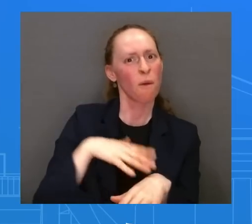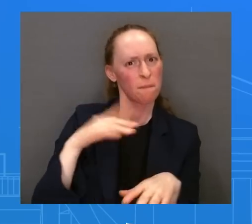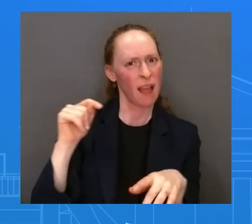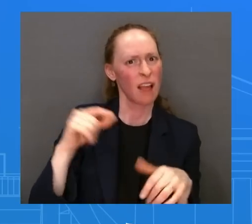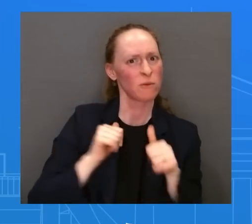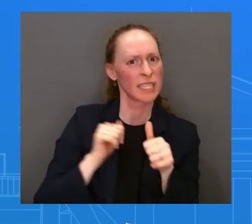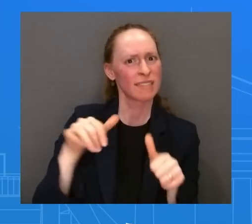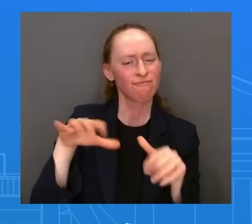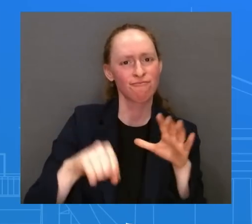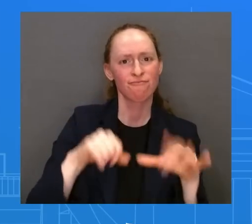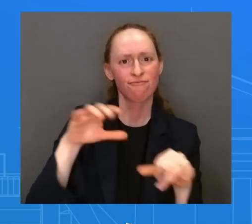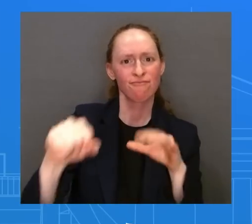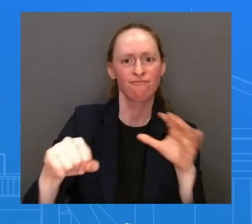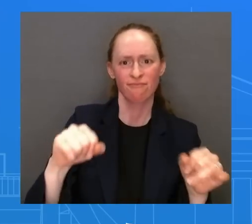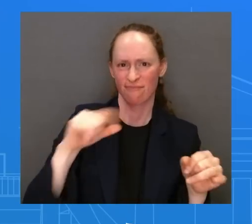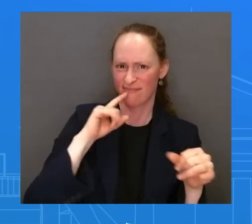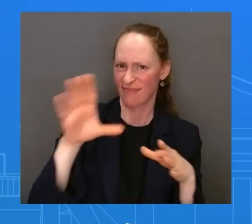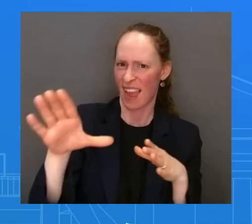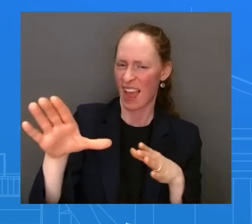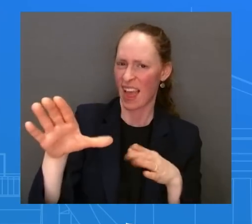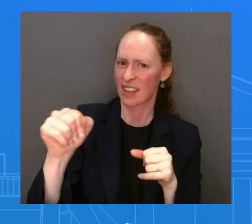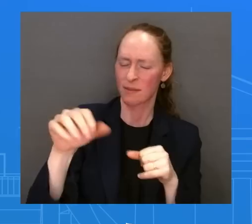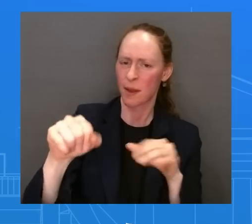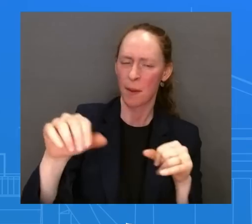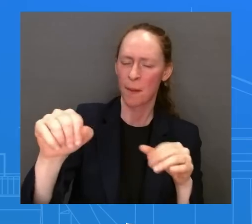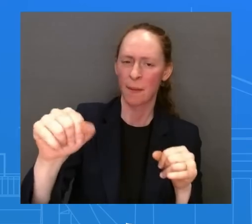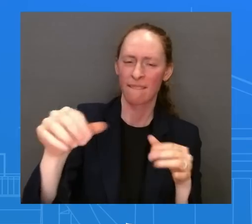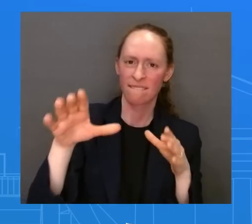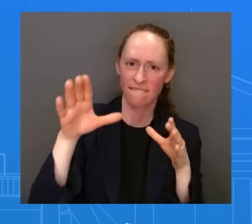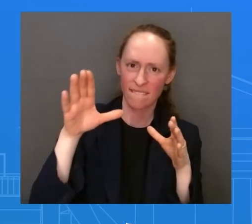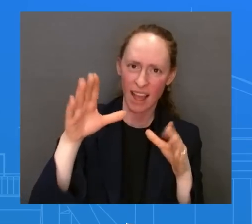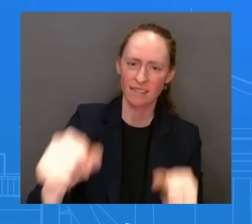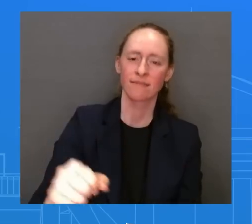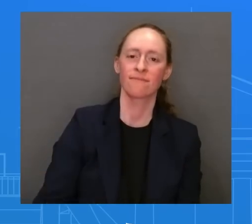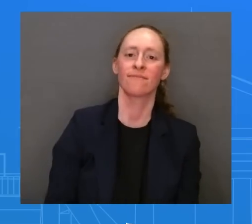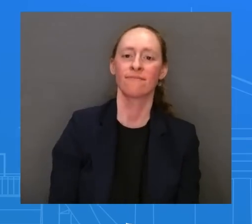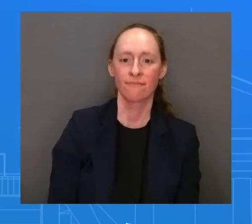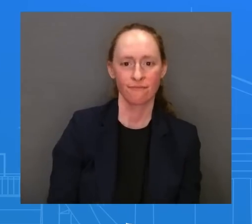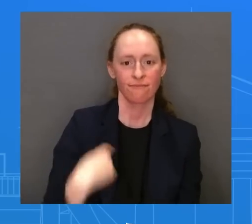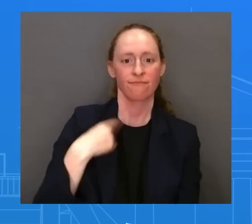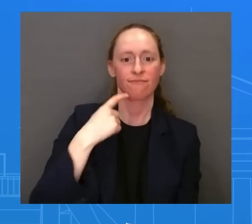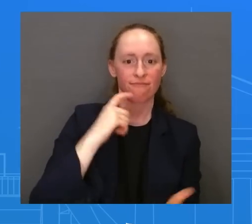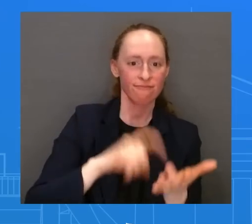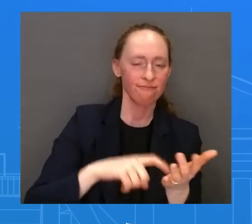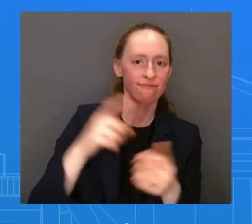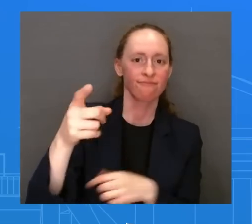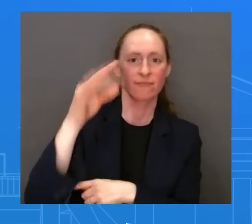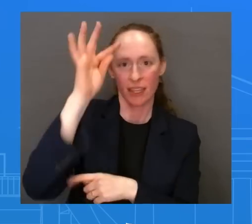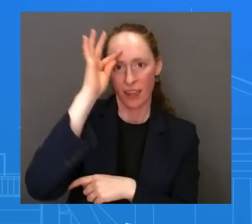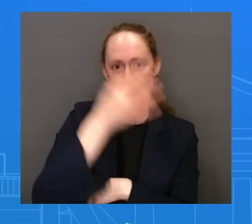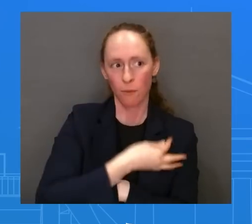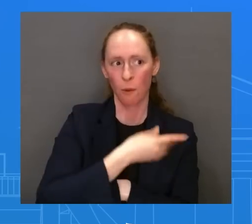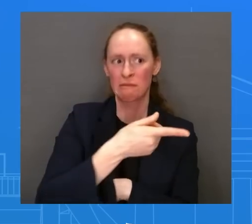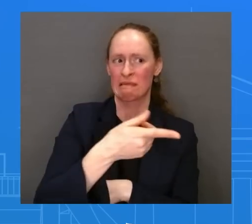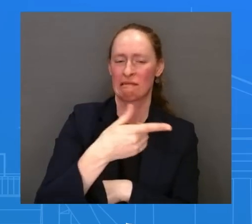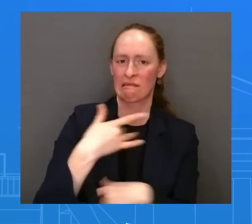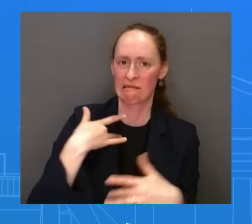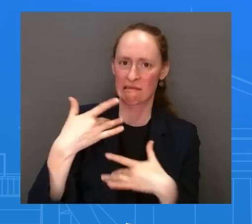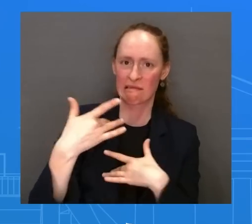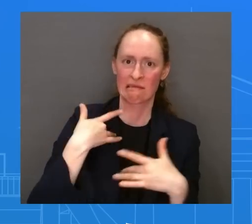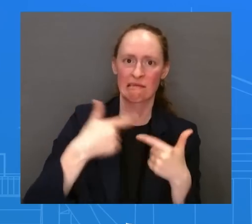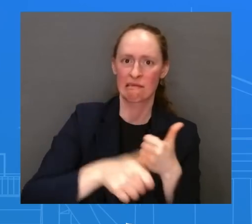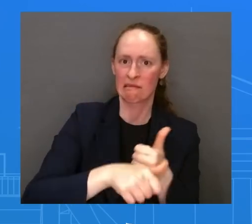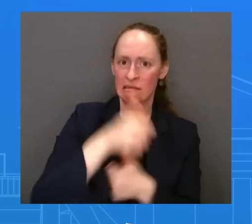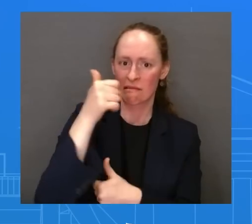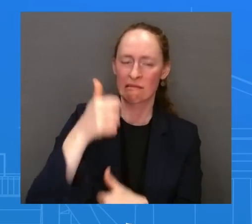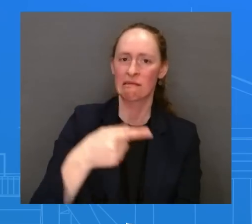and the danger to Kabul got more acute over the course of that four or five days and and again you know as